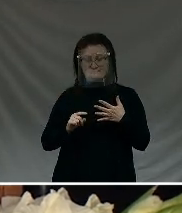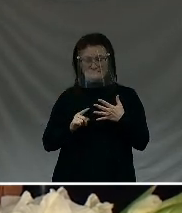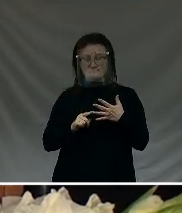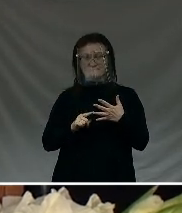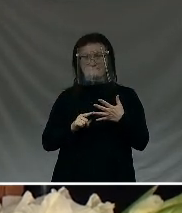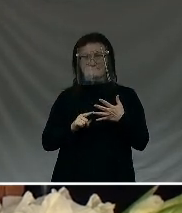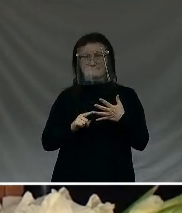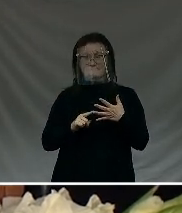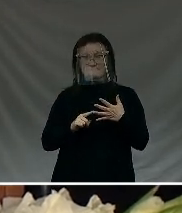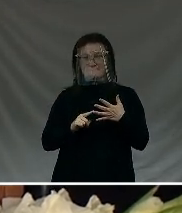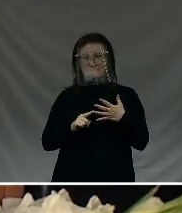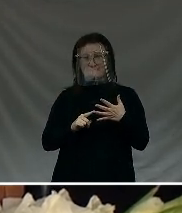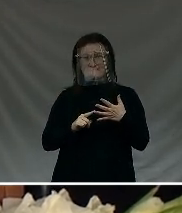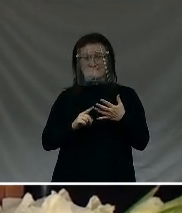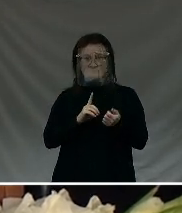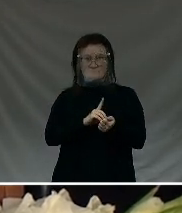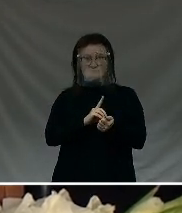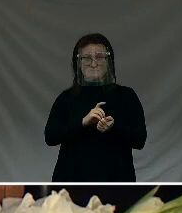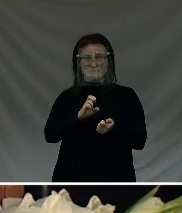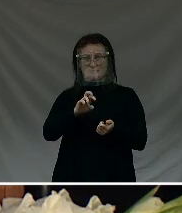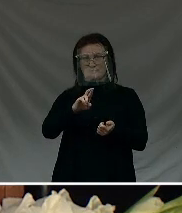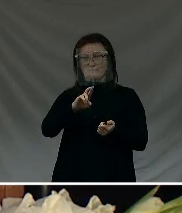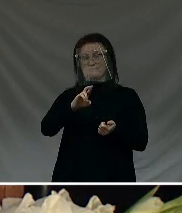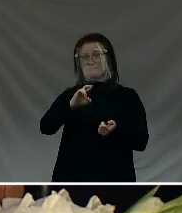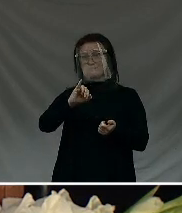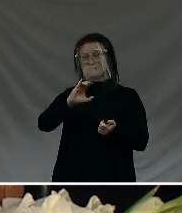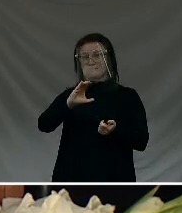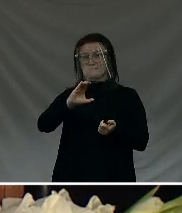Learning Improvement Officer Dr. Eric Hong,